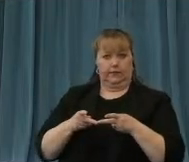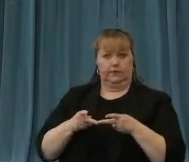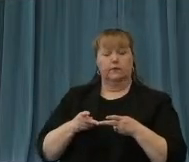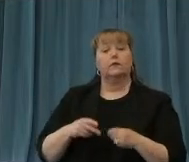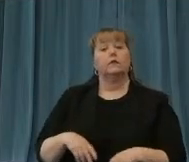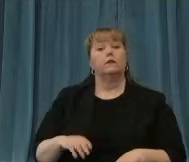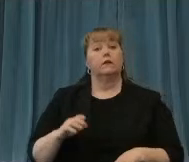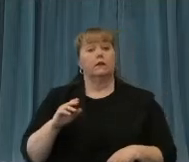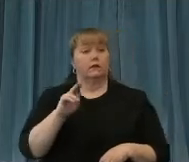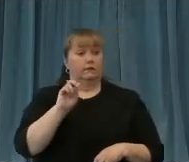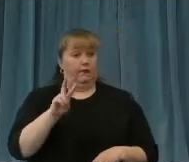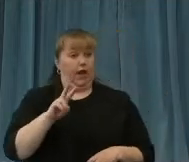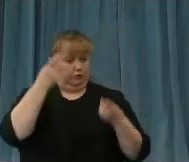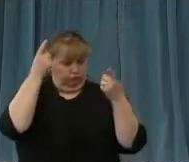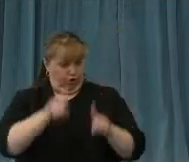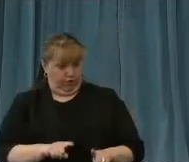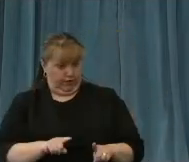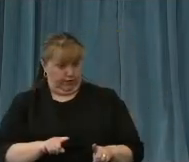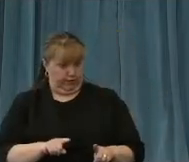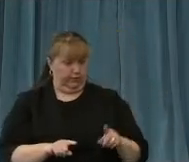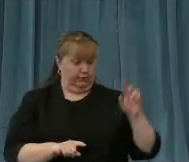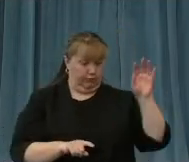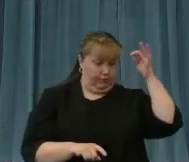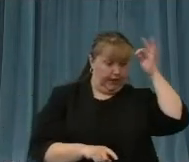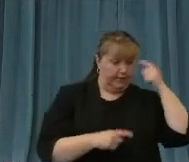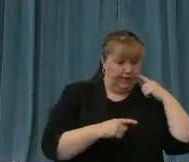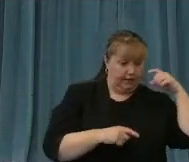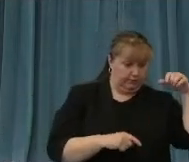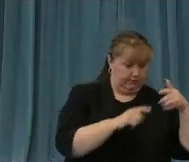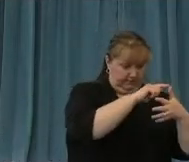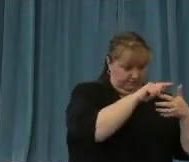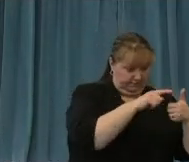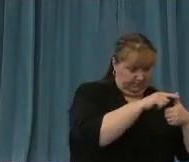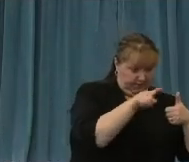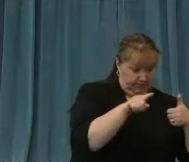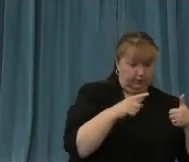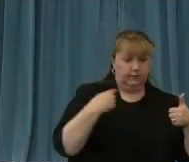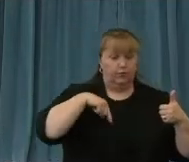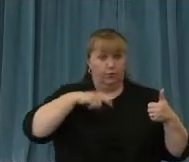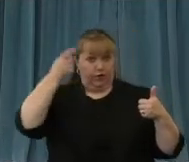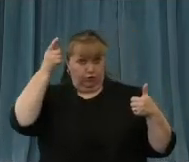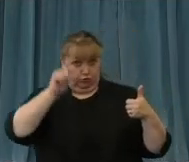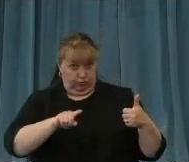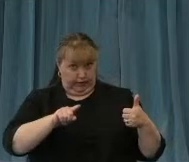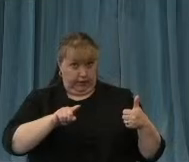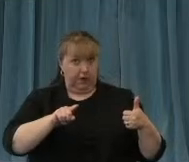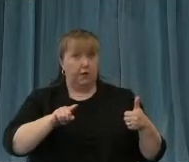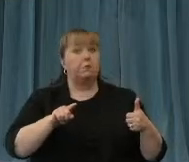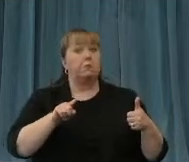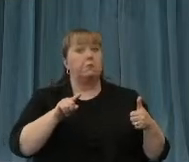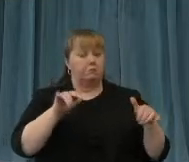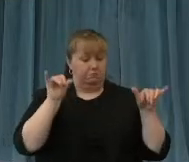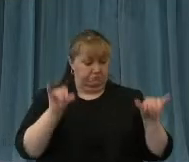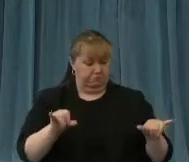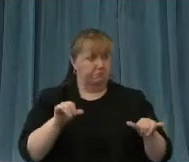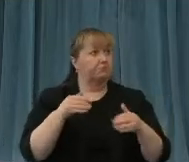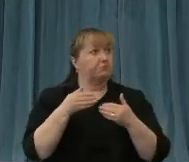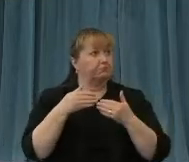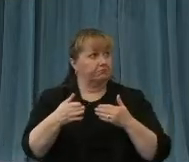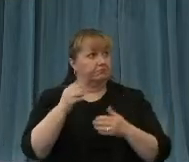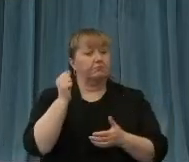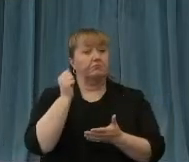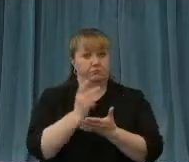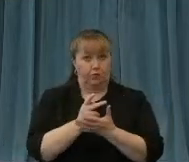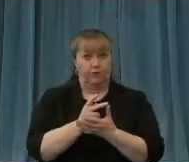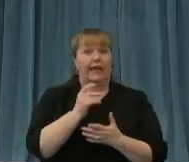so do I. When we reach phase one, we want to make sure that our vulnerable residents continue to stay at home, and those who live with